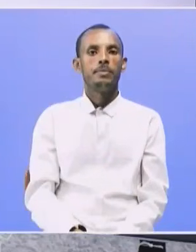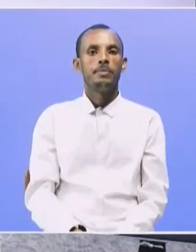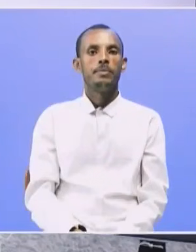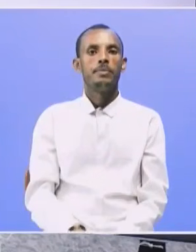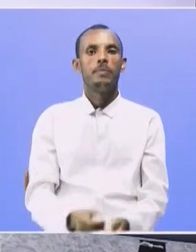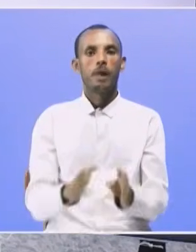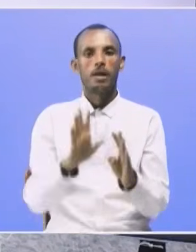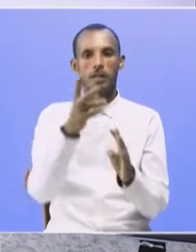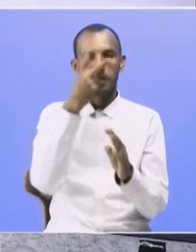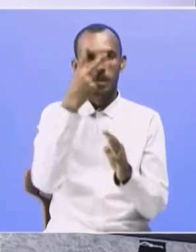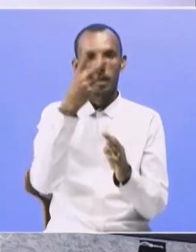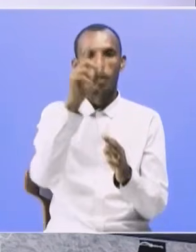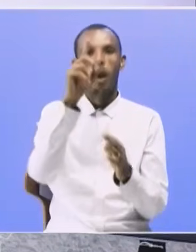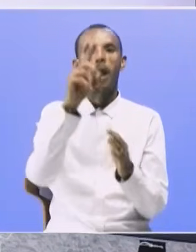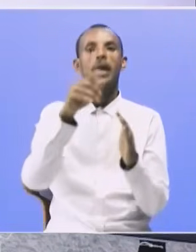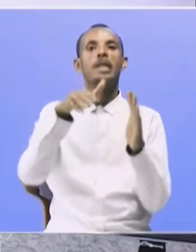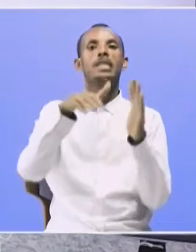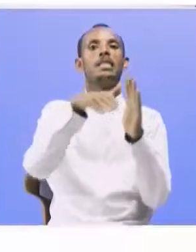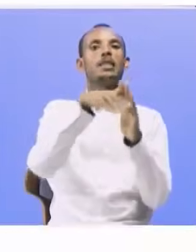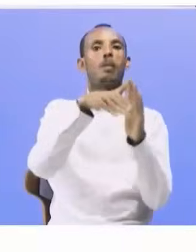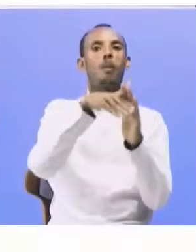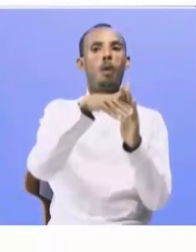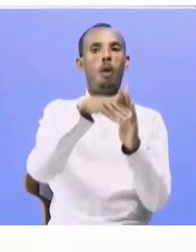let's see one symbol. This